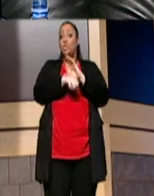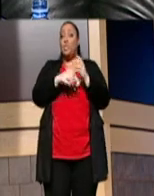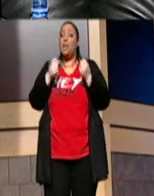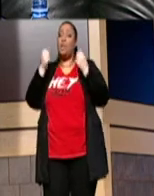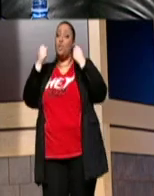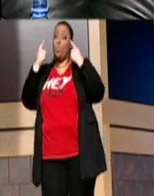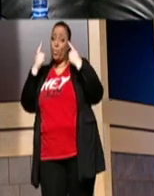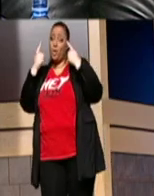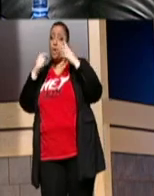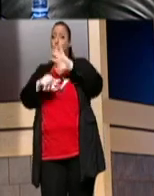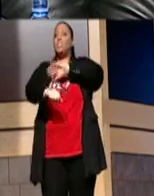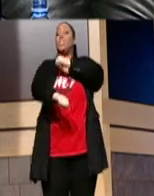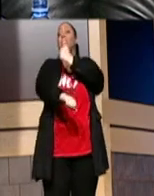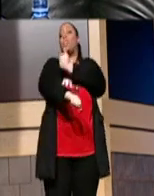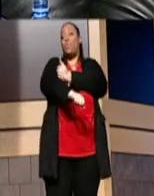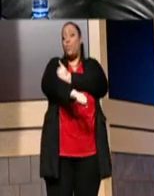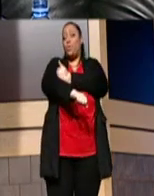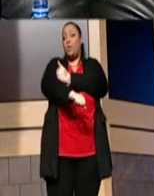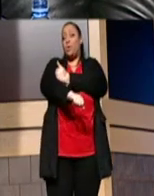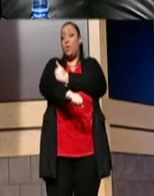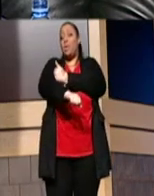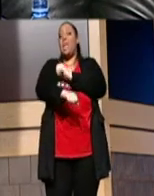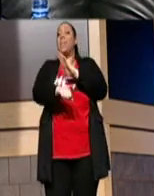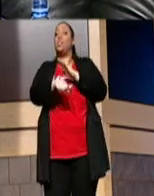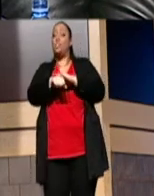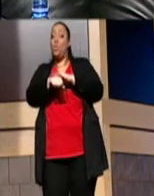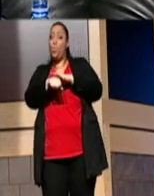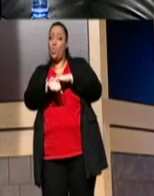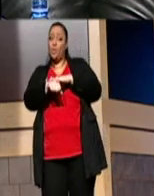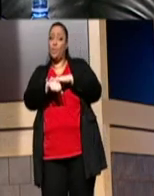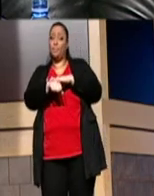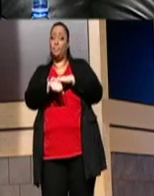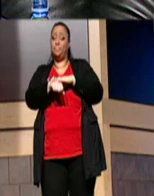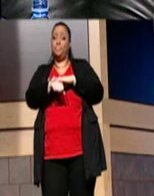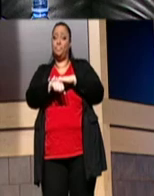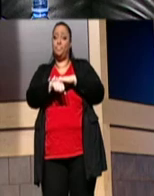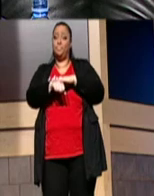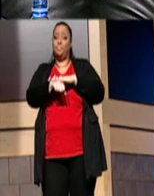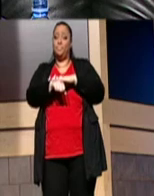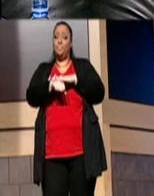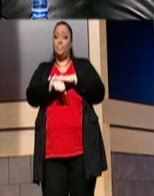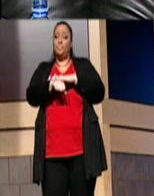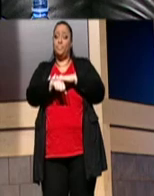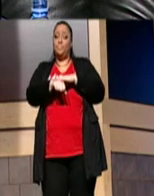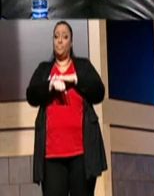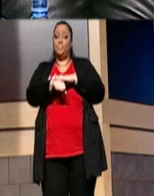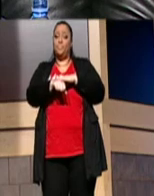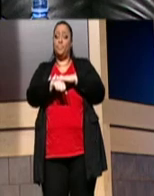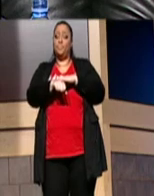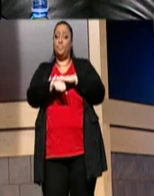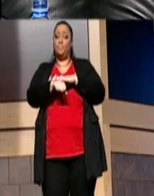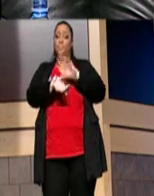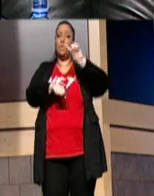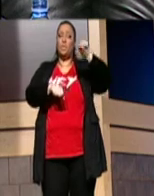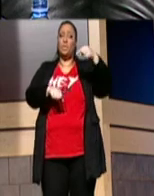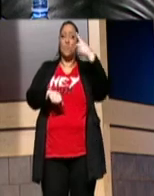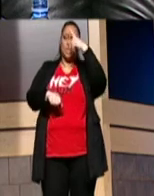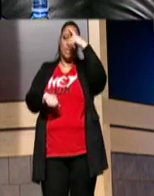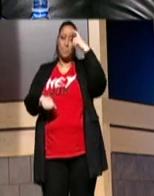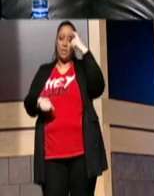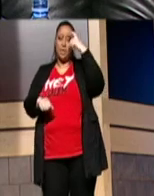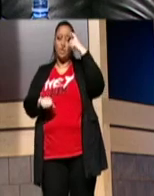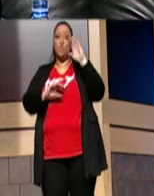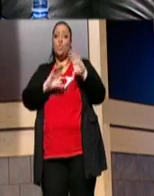up in their authority. Right. Yes. It serves to be a warning that, you know, just because you feel you're